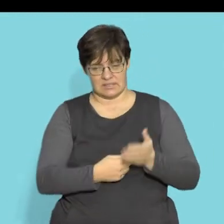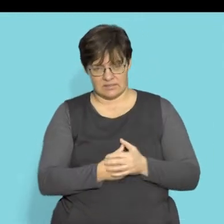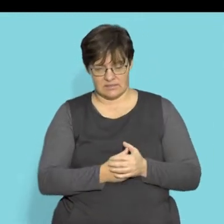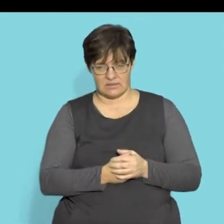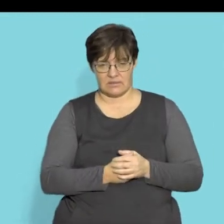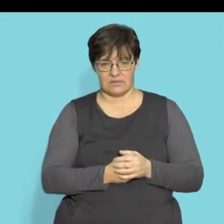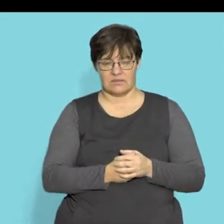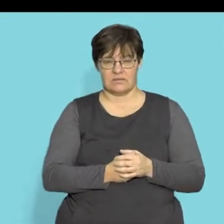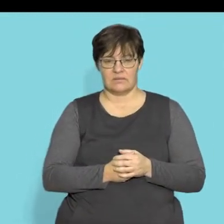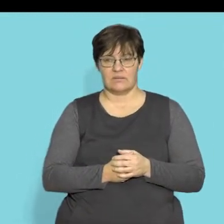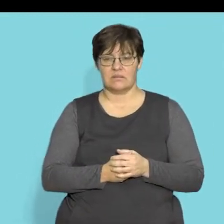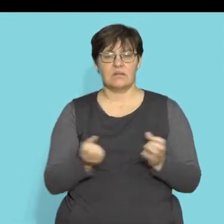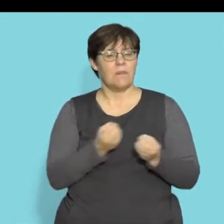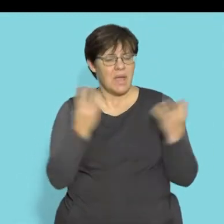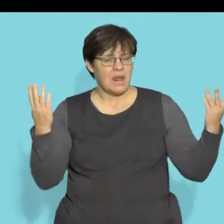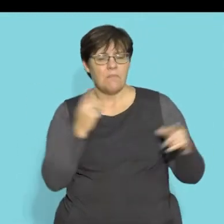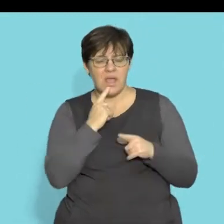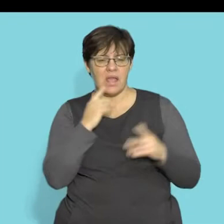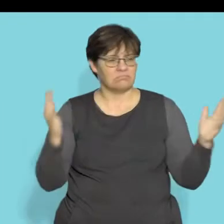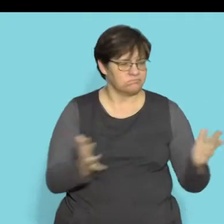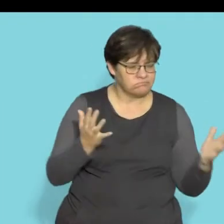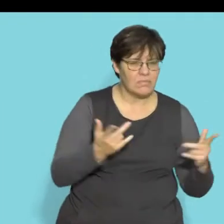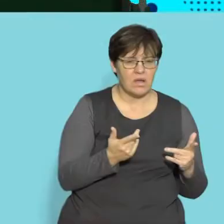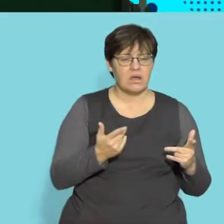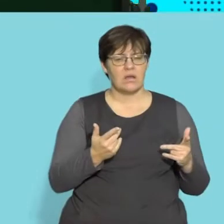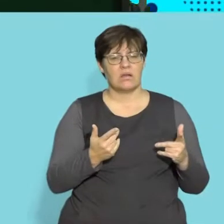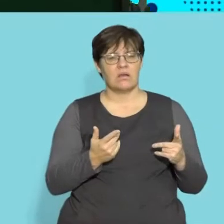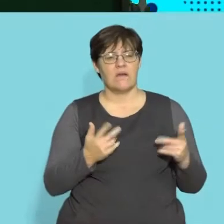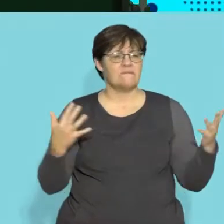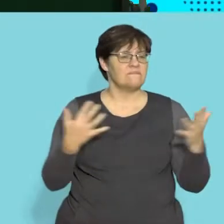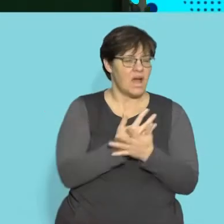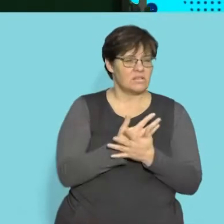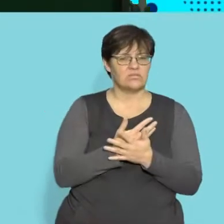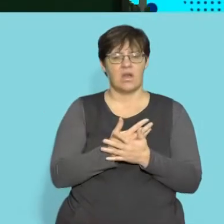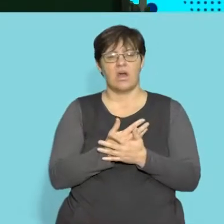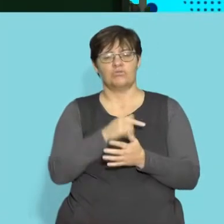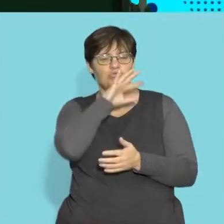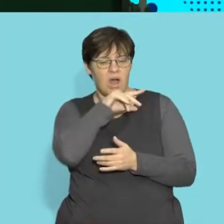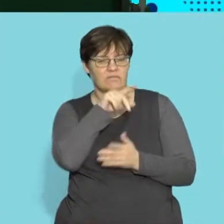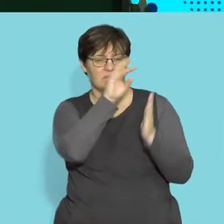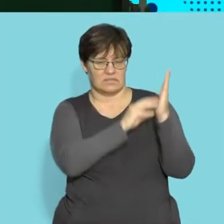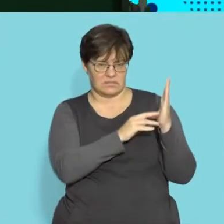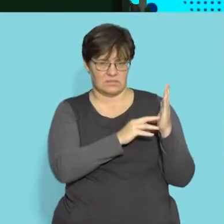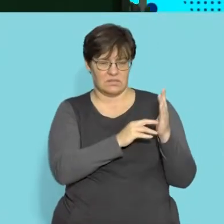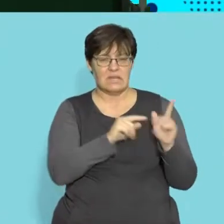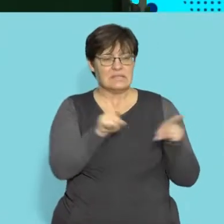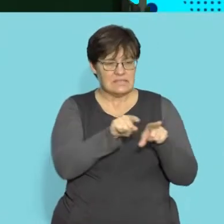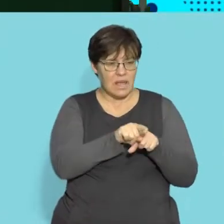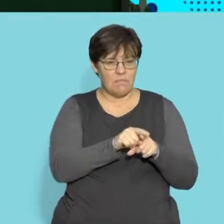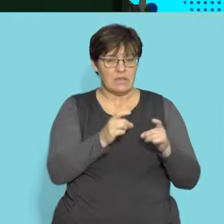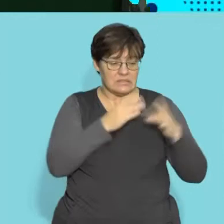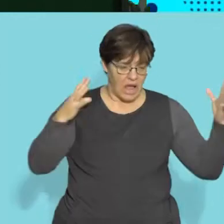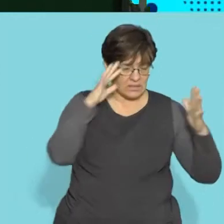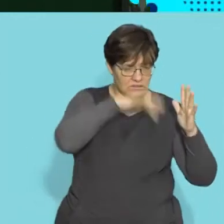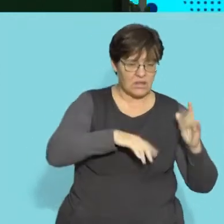discussed. So I often encourage the learners to have a very quick draft that you write up, and write it as you start